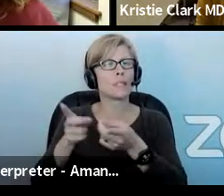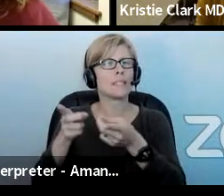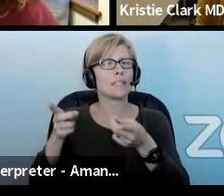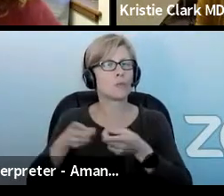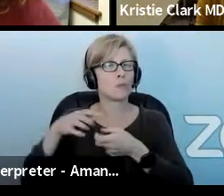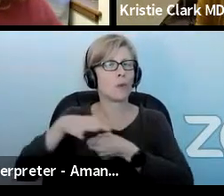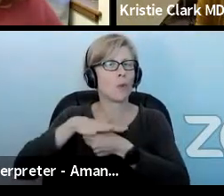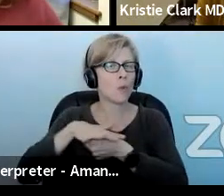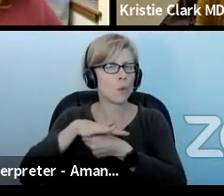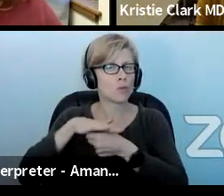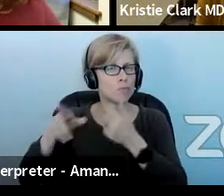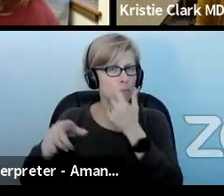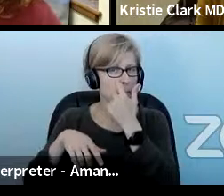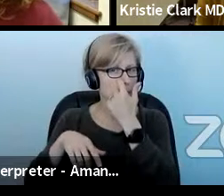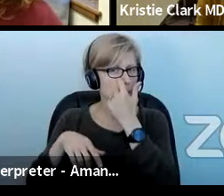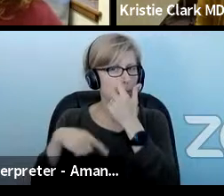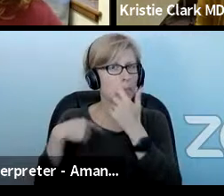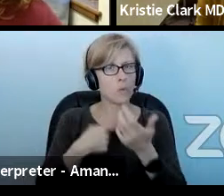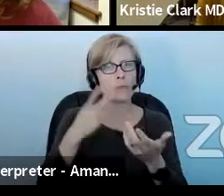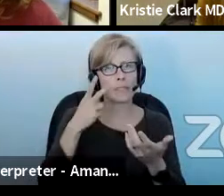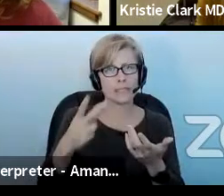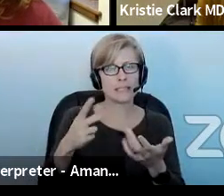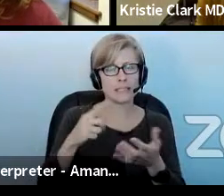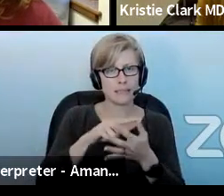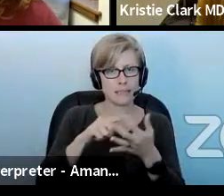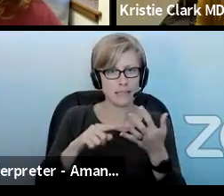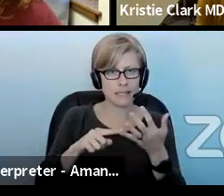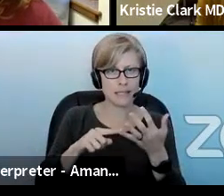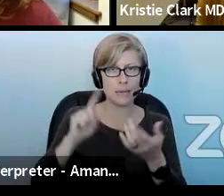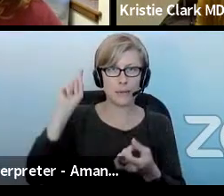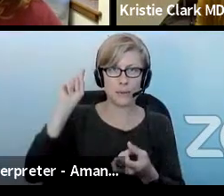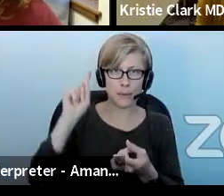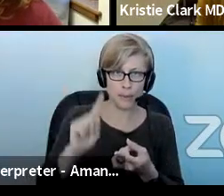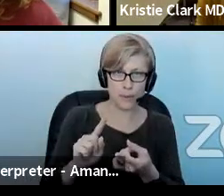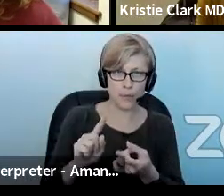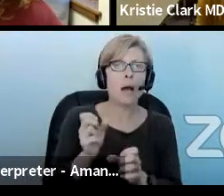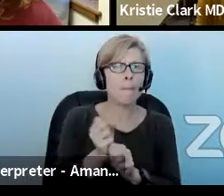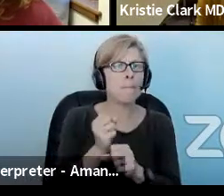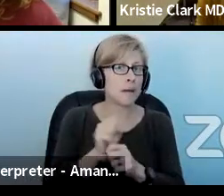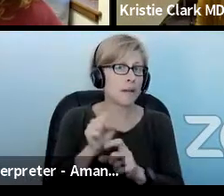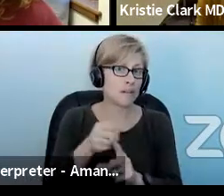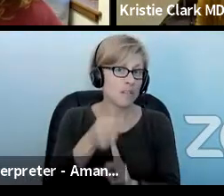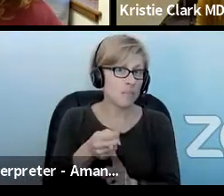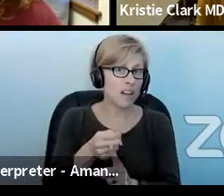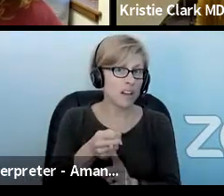But we're seeing these mitigating measures make an impact.